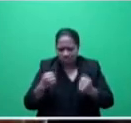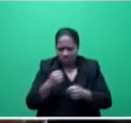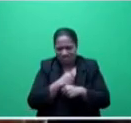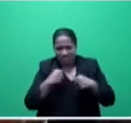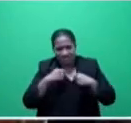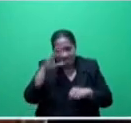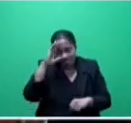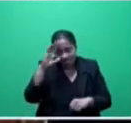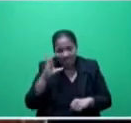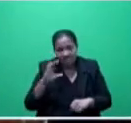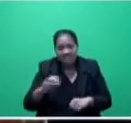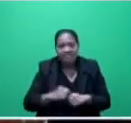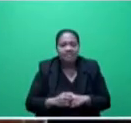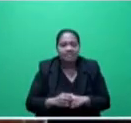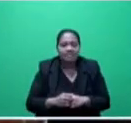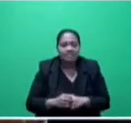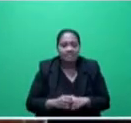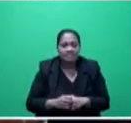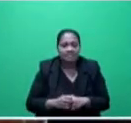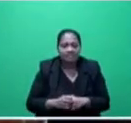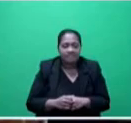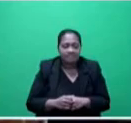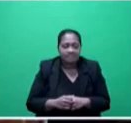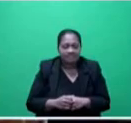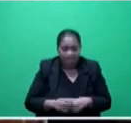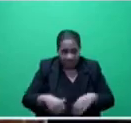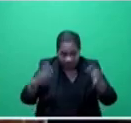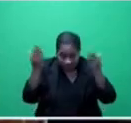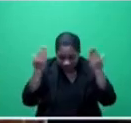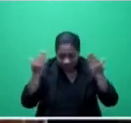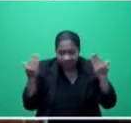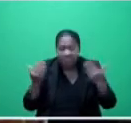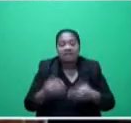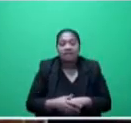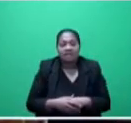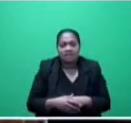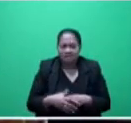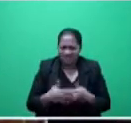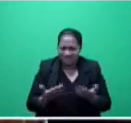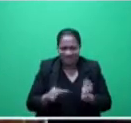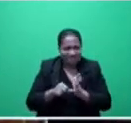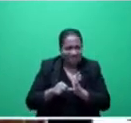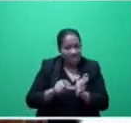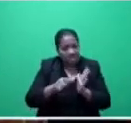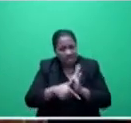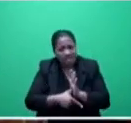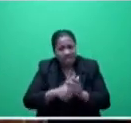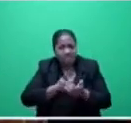country. Mr. Speaker, during such uncertainties, hard times and